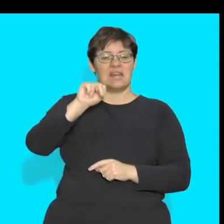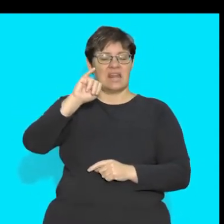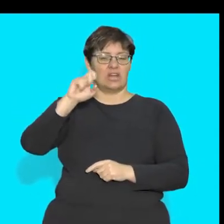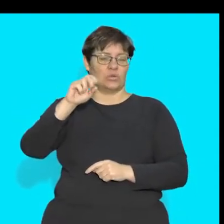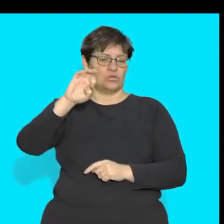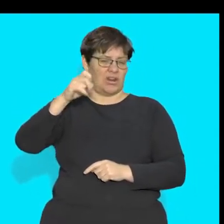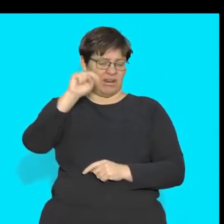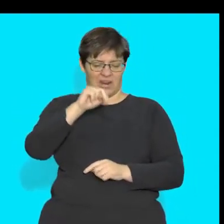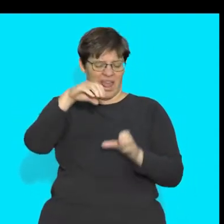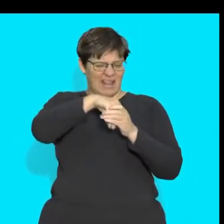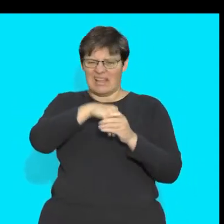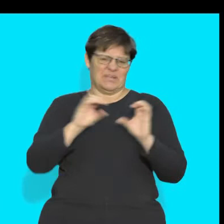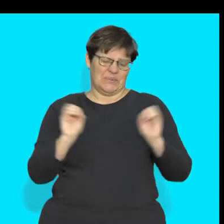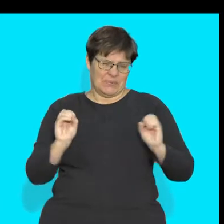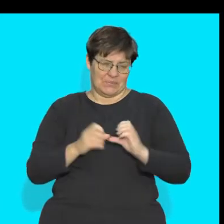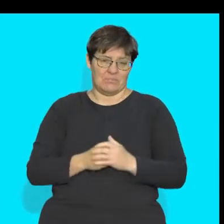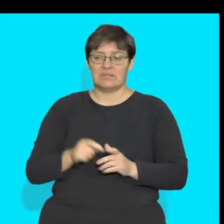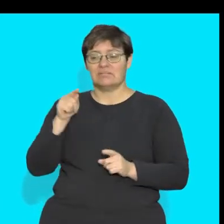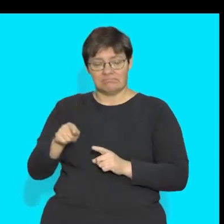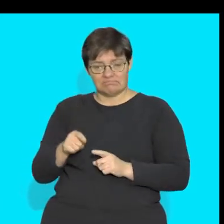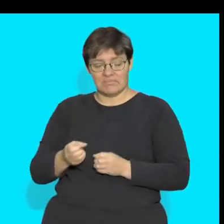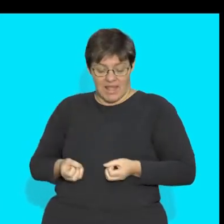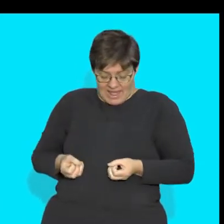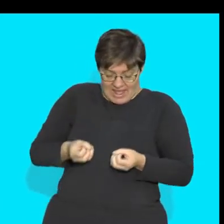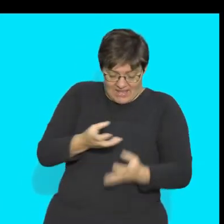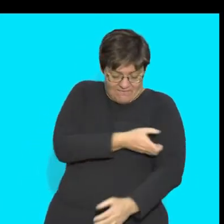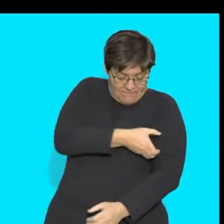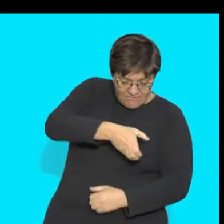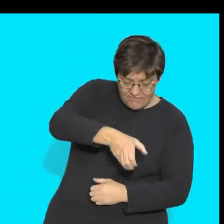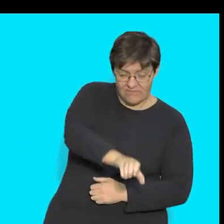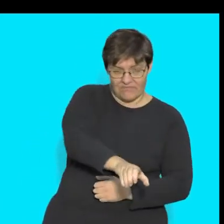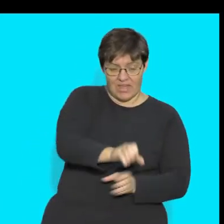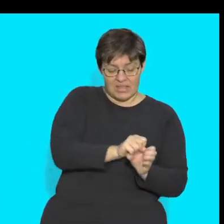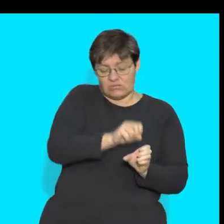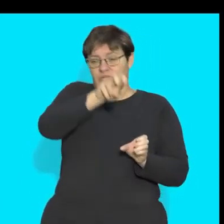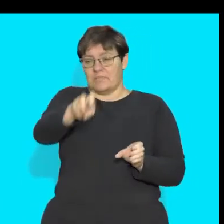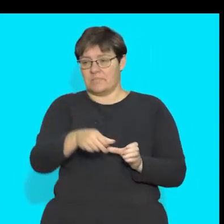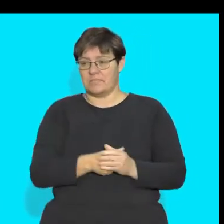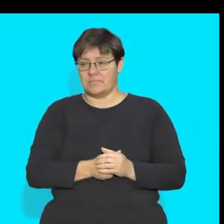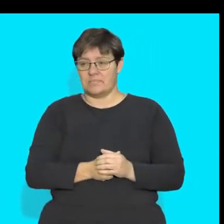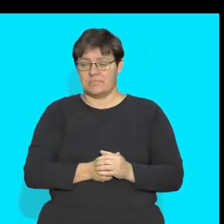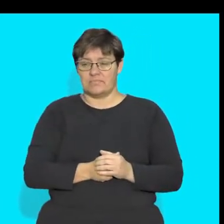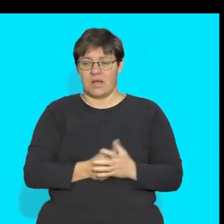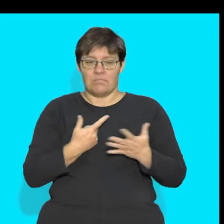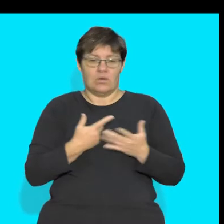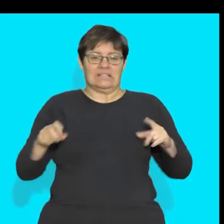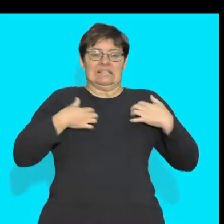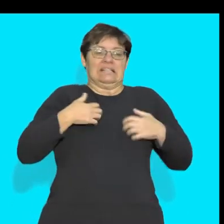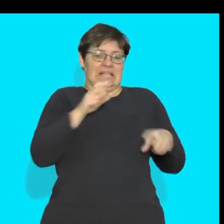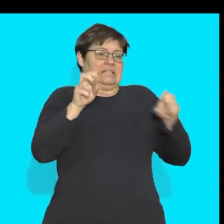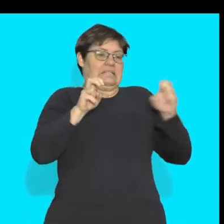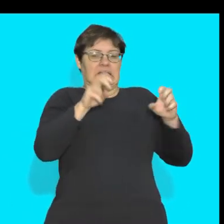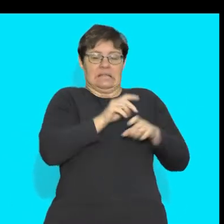it. But this electron can be given energy and then it jumps. It becomes